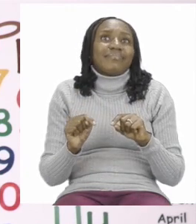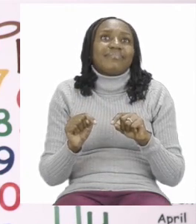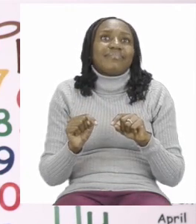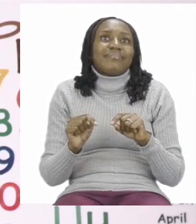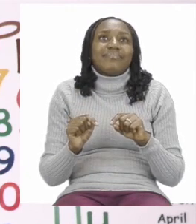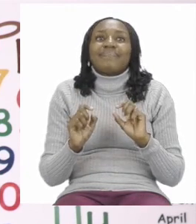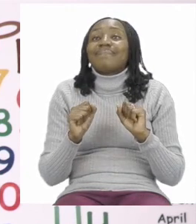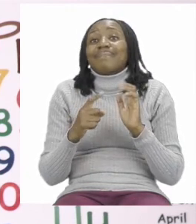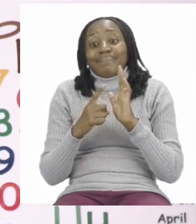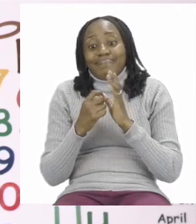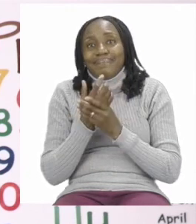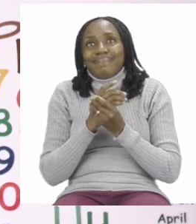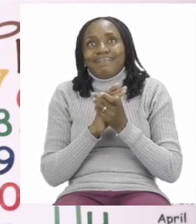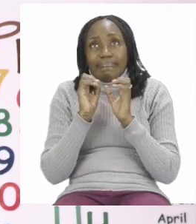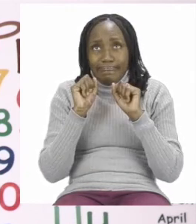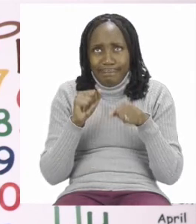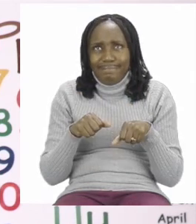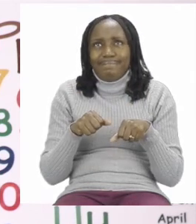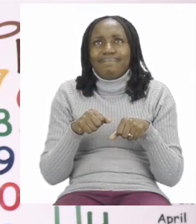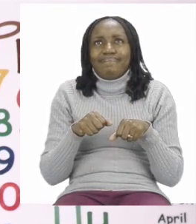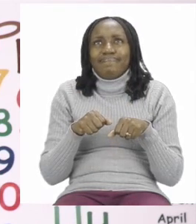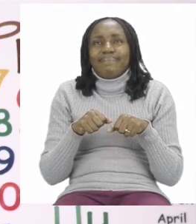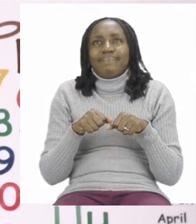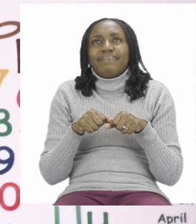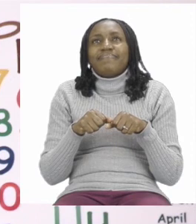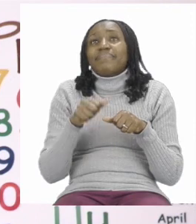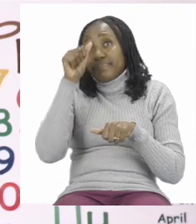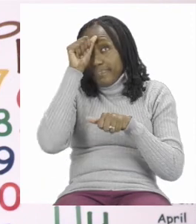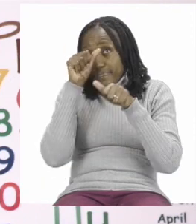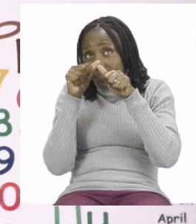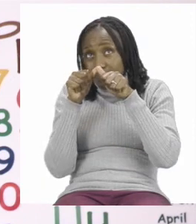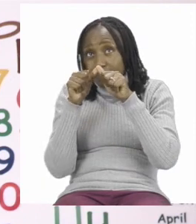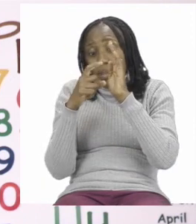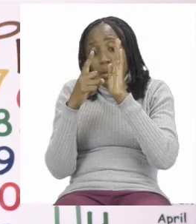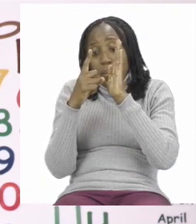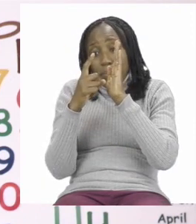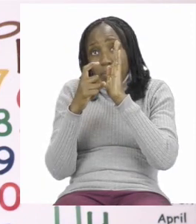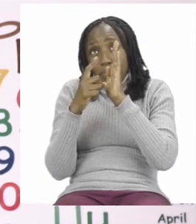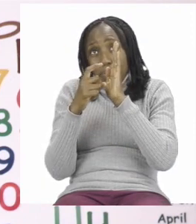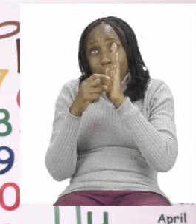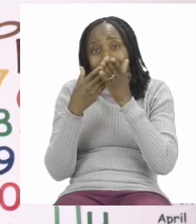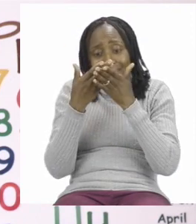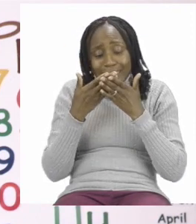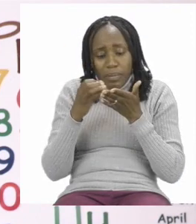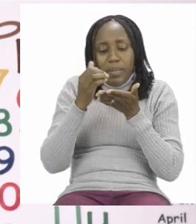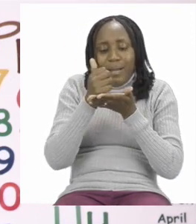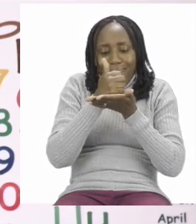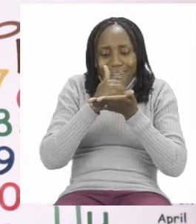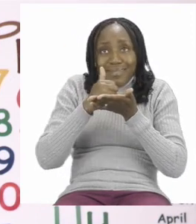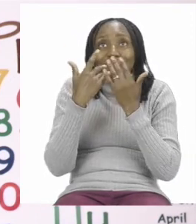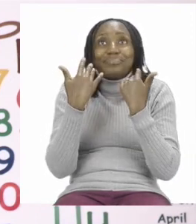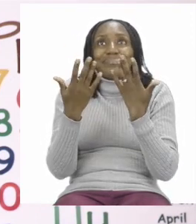we need to sanitize. Remember, boys and girls, sanitizing keeps our hands clean